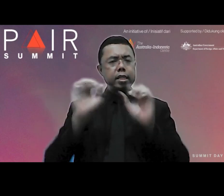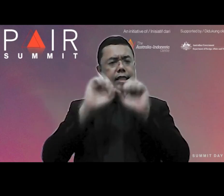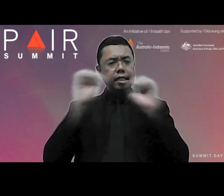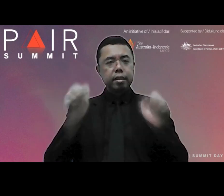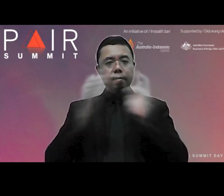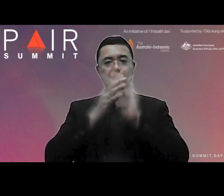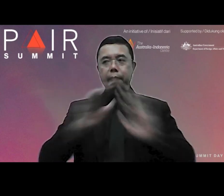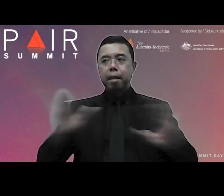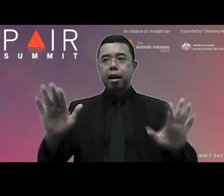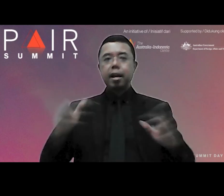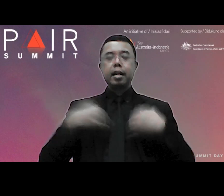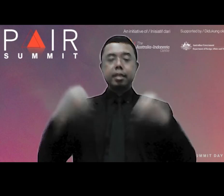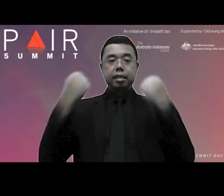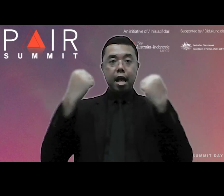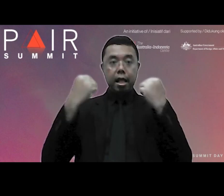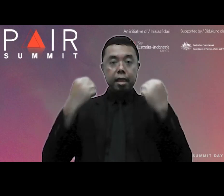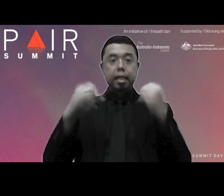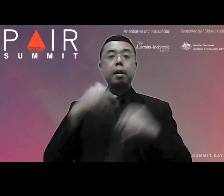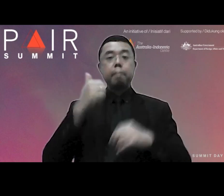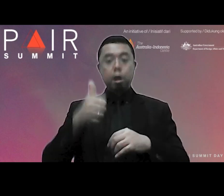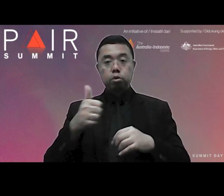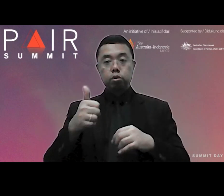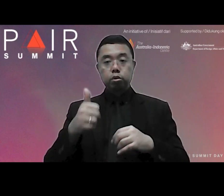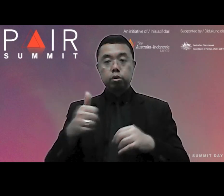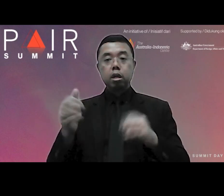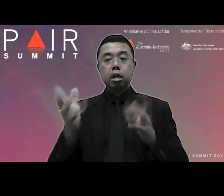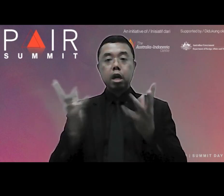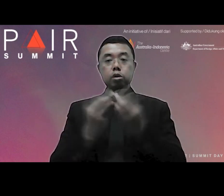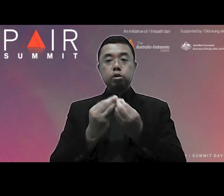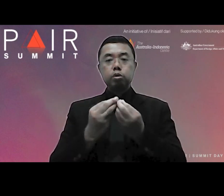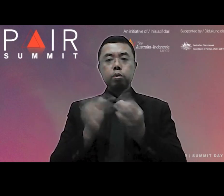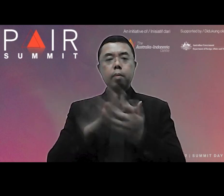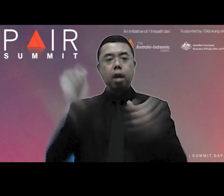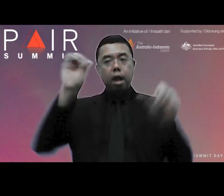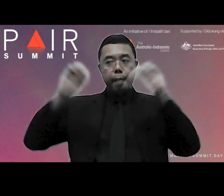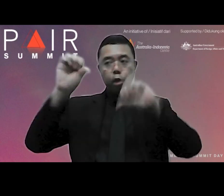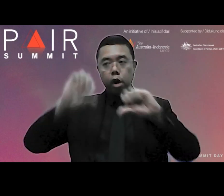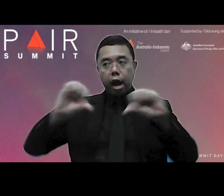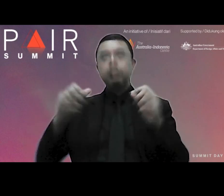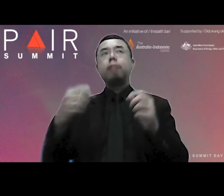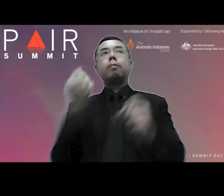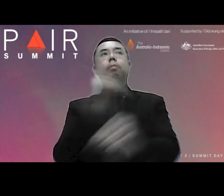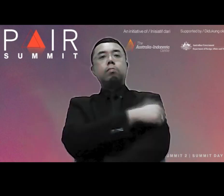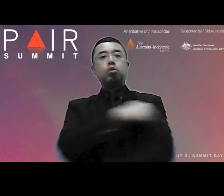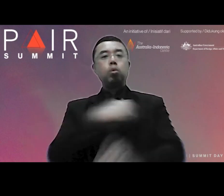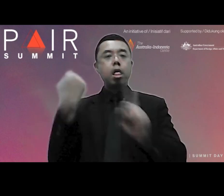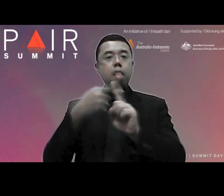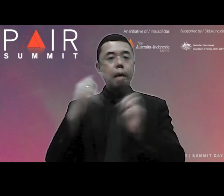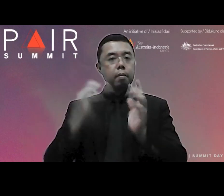surveillance, laboratory capacity, human resource capabilities, which which are so